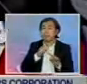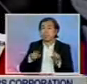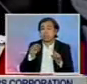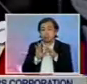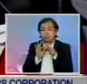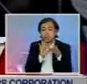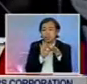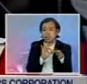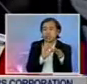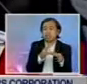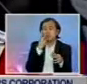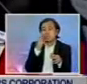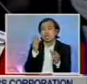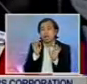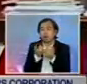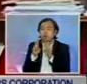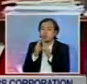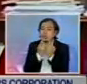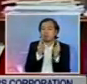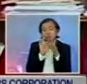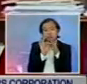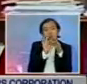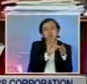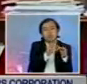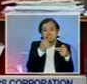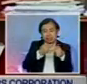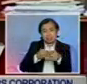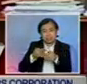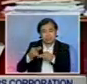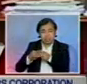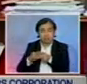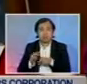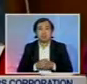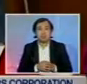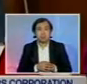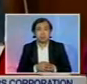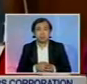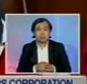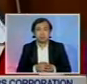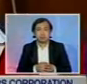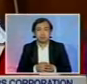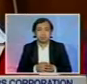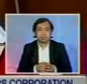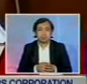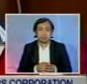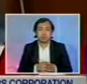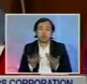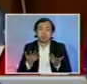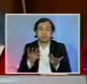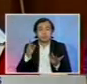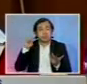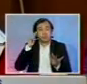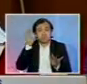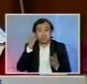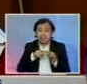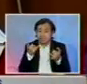In connecting the relationship of the party name in the document as being related to the impeachable public officer, Chief Justice Corona. But